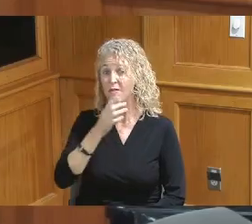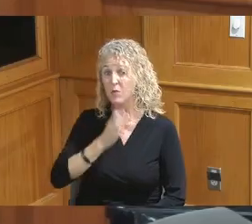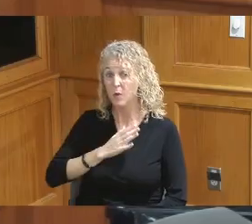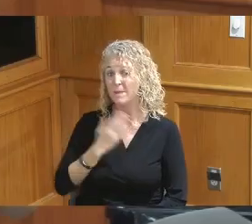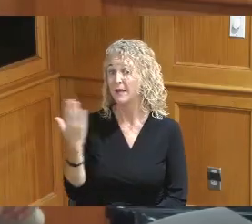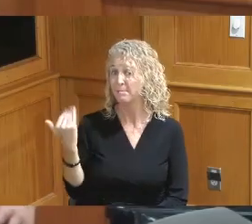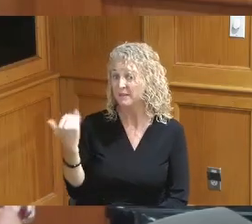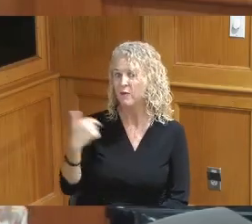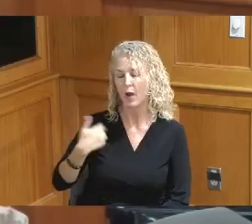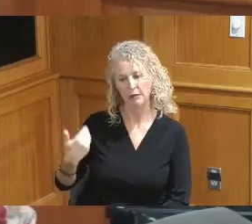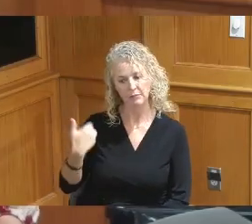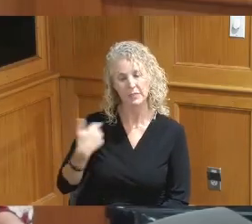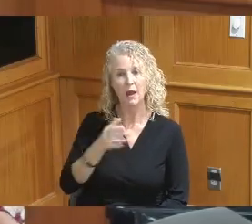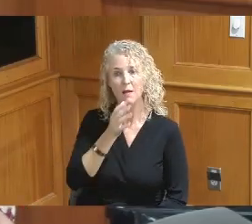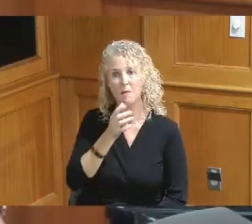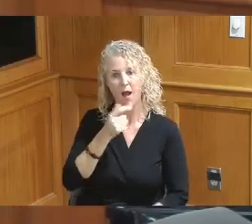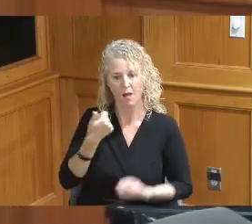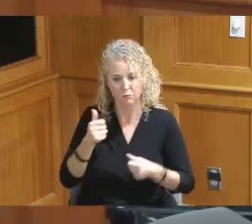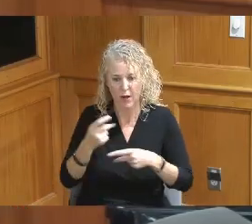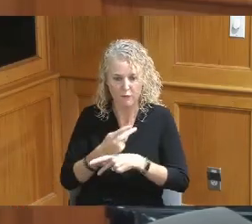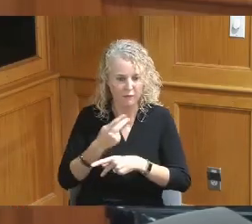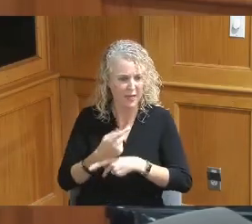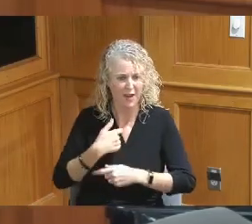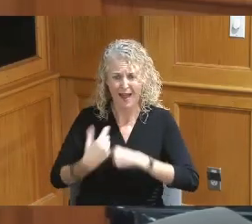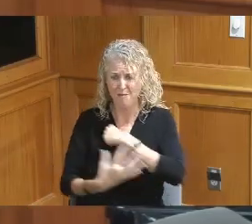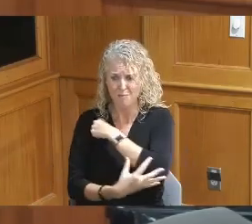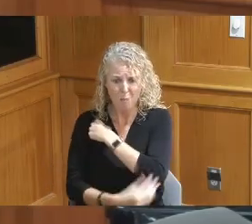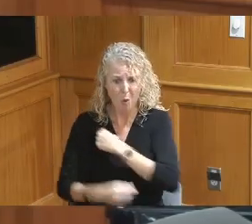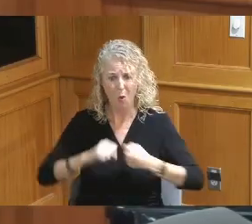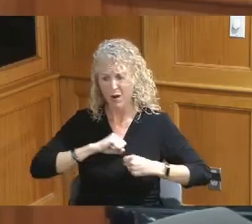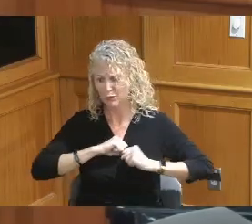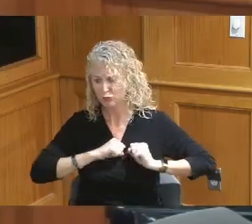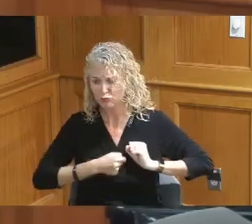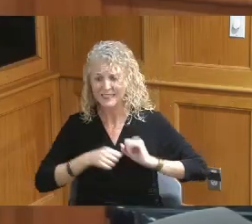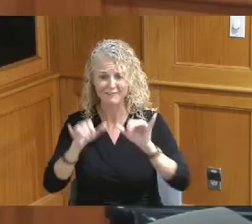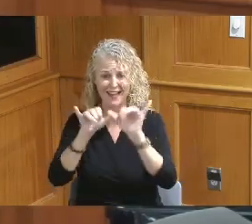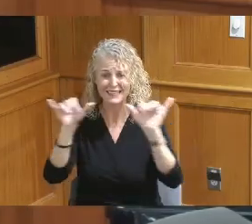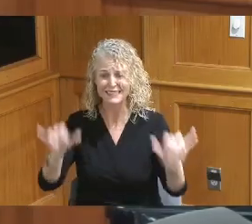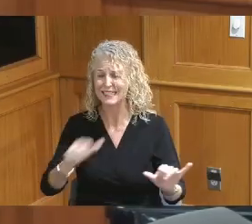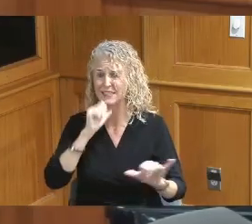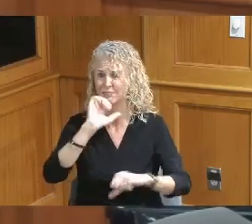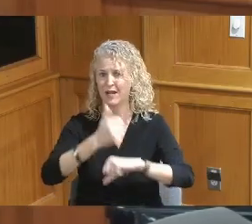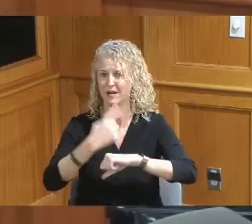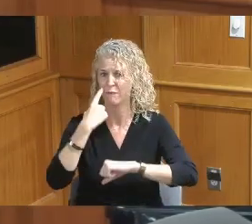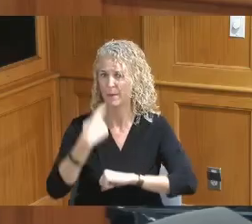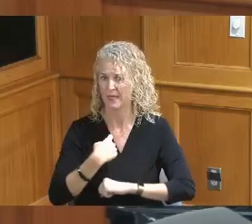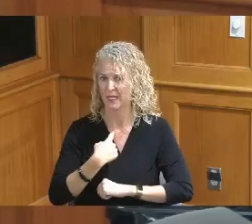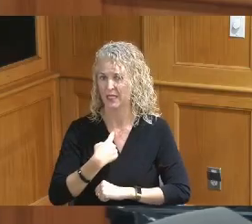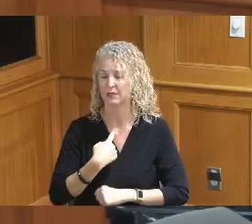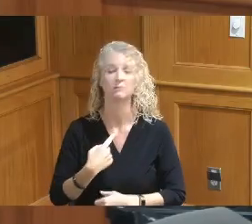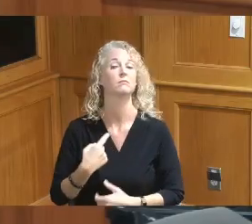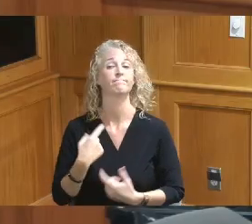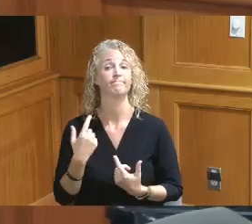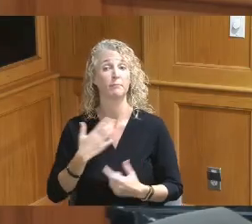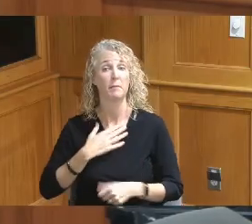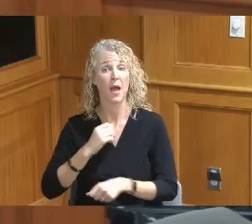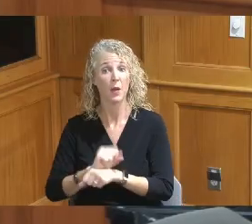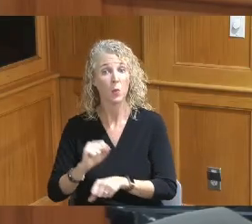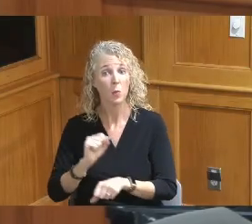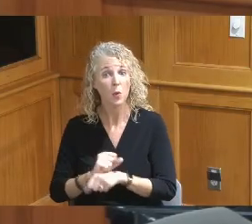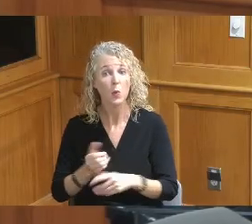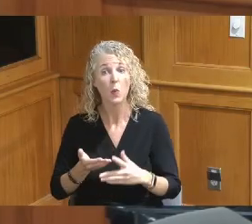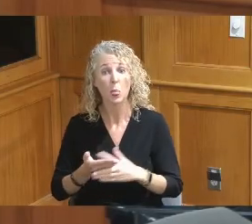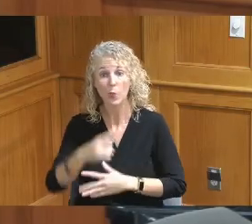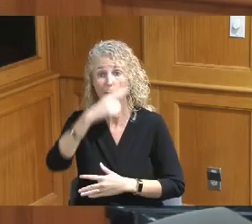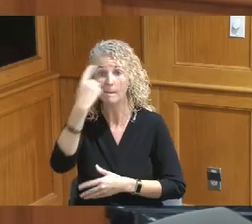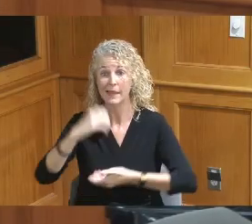a young mother navigating poverty, grief, and systems that weren't built for me. The work that I do through the